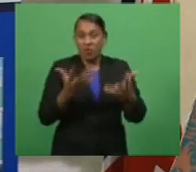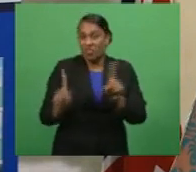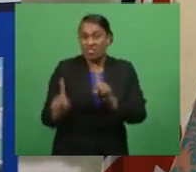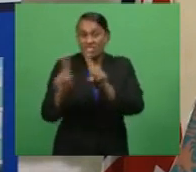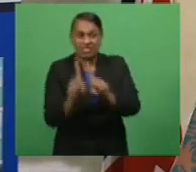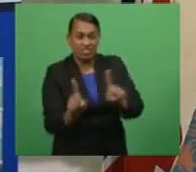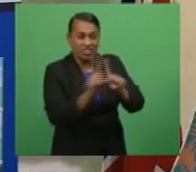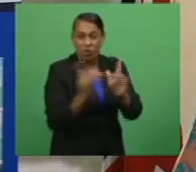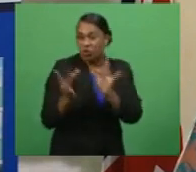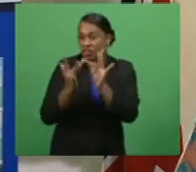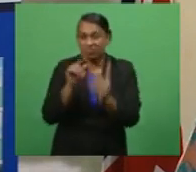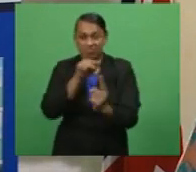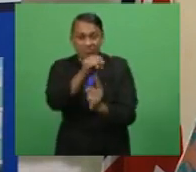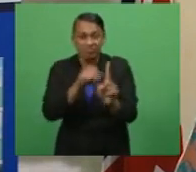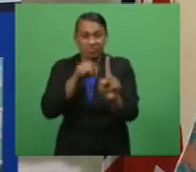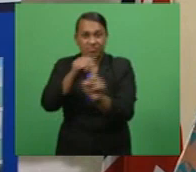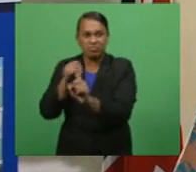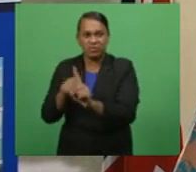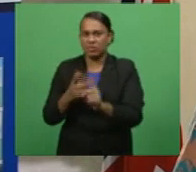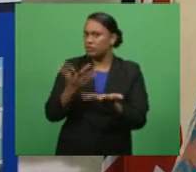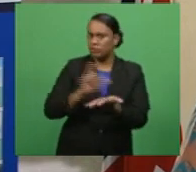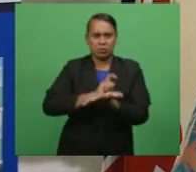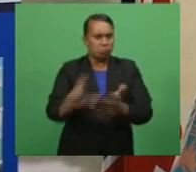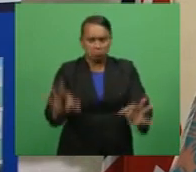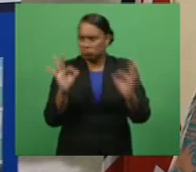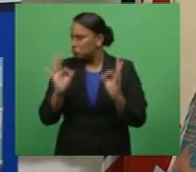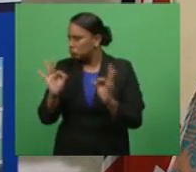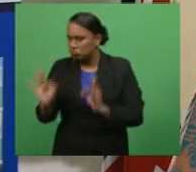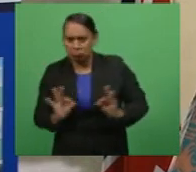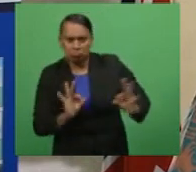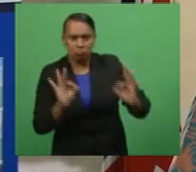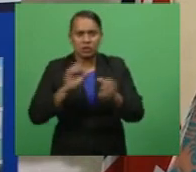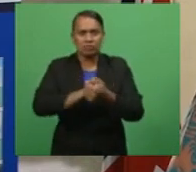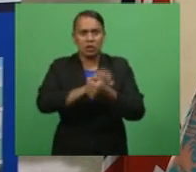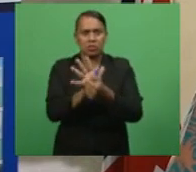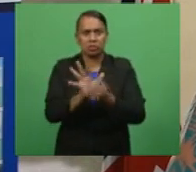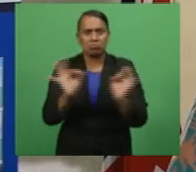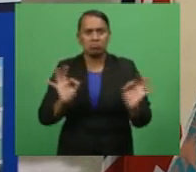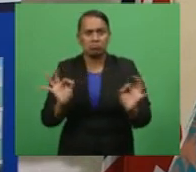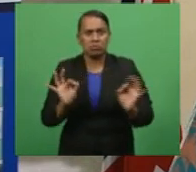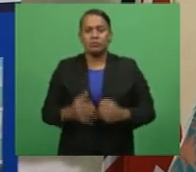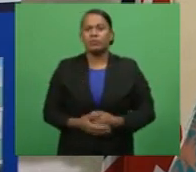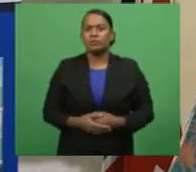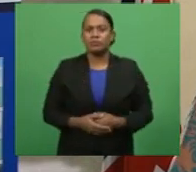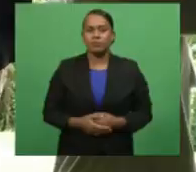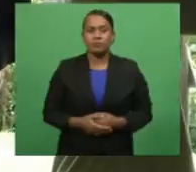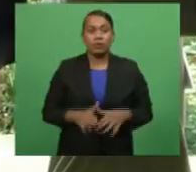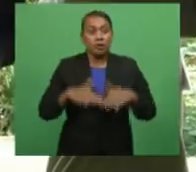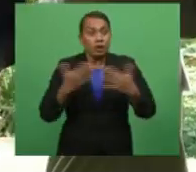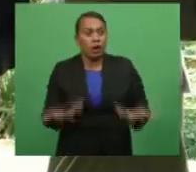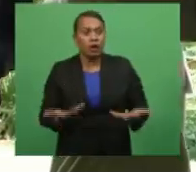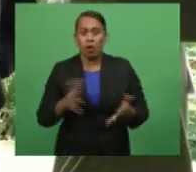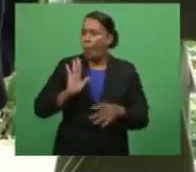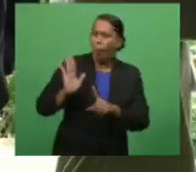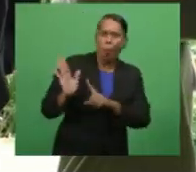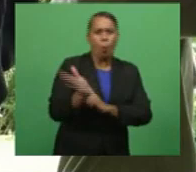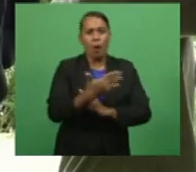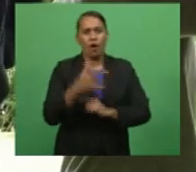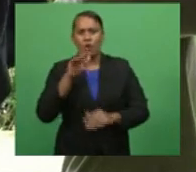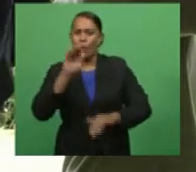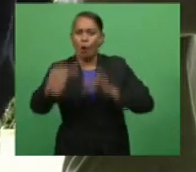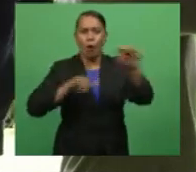have been cleared and they now have been discharged to their homes. He